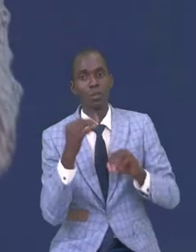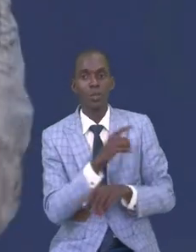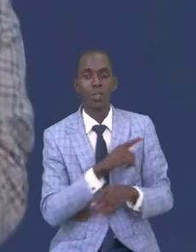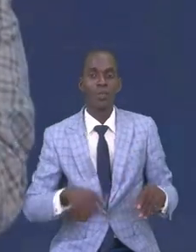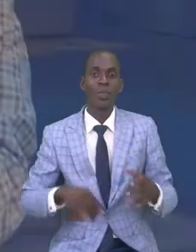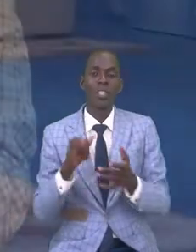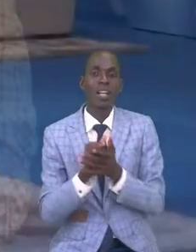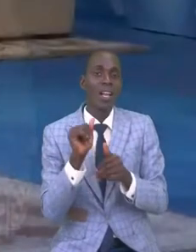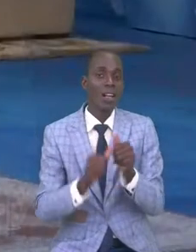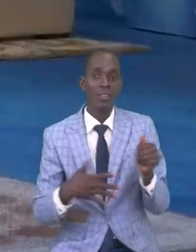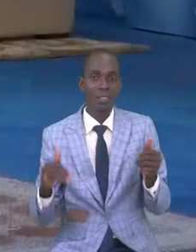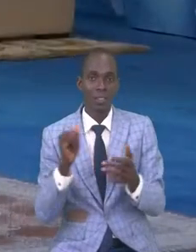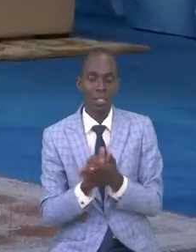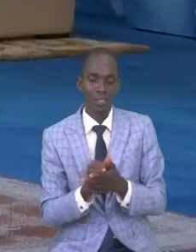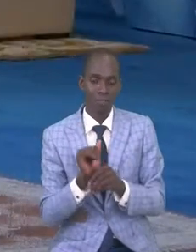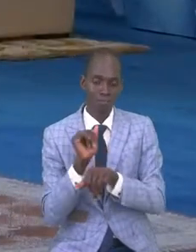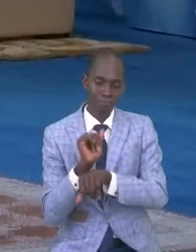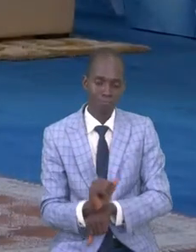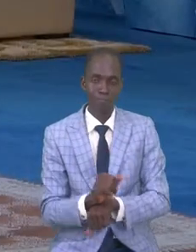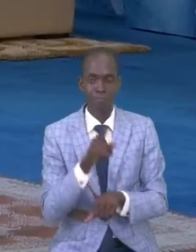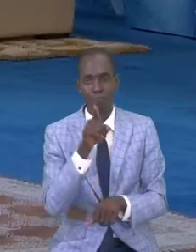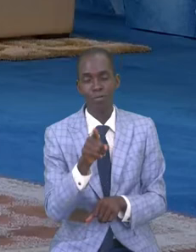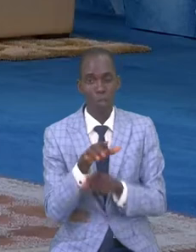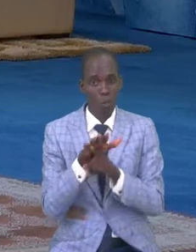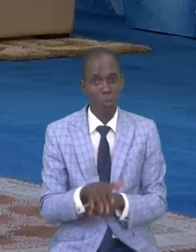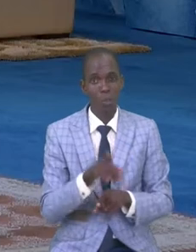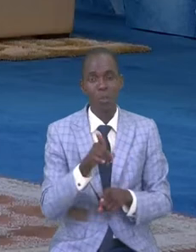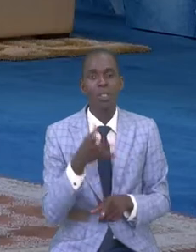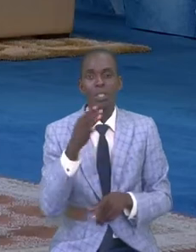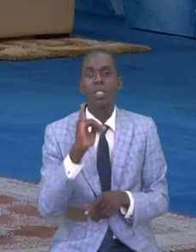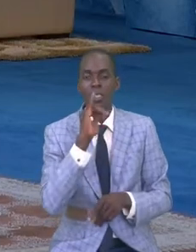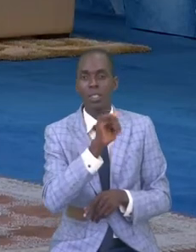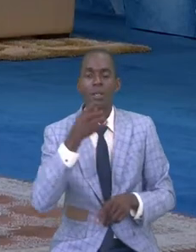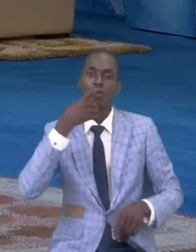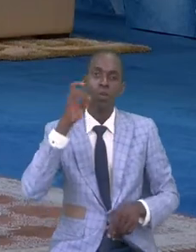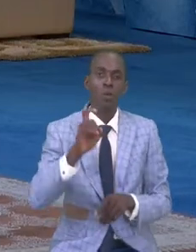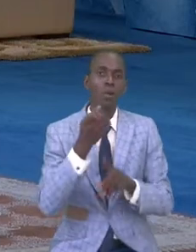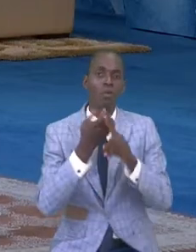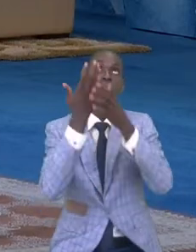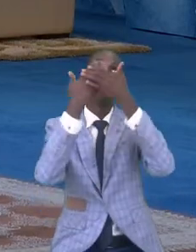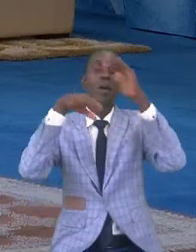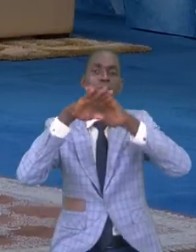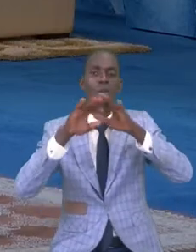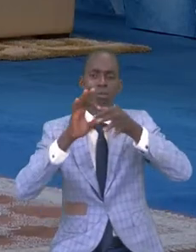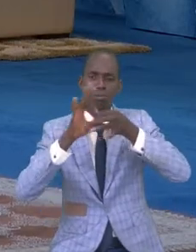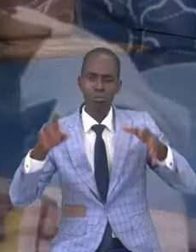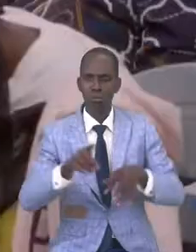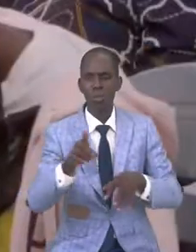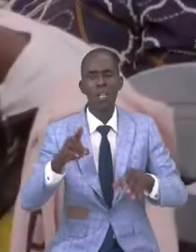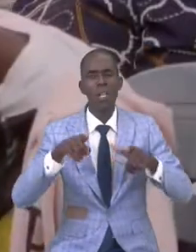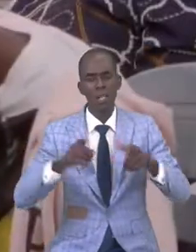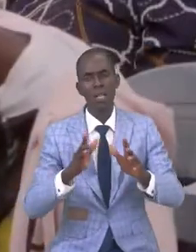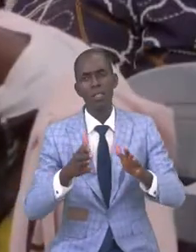that binds you, there is a decree from heaven. Loose them, let them grow.